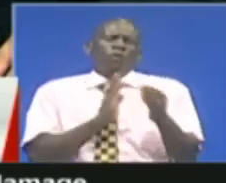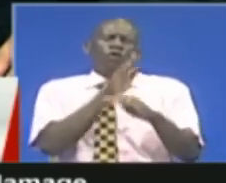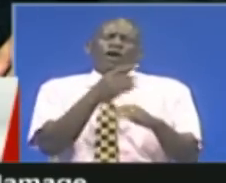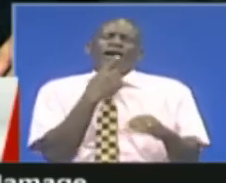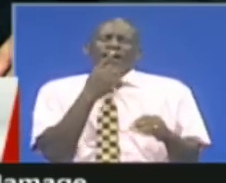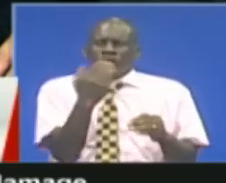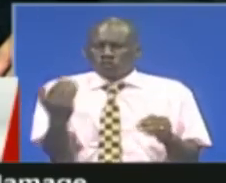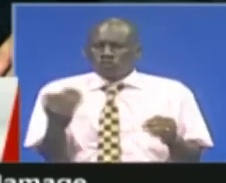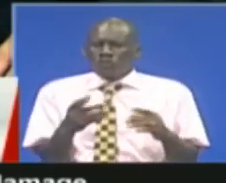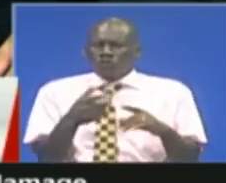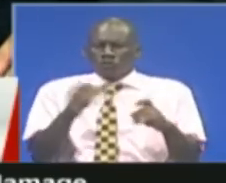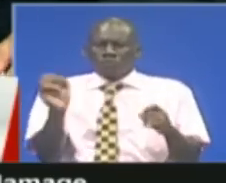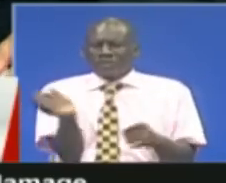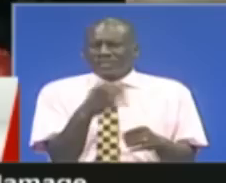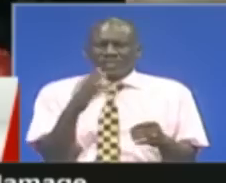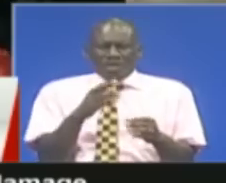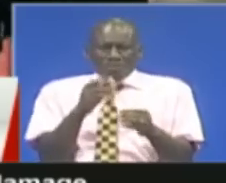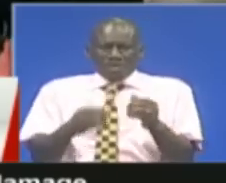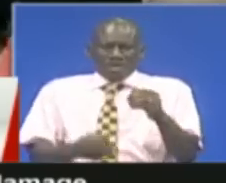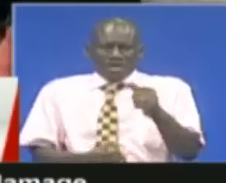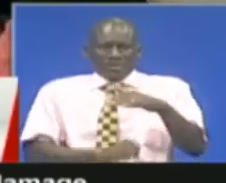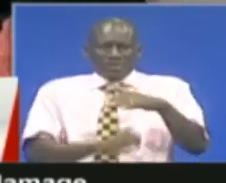institution. NTV's Sharon Baranga reports.